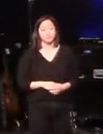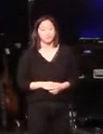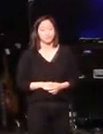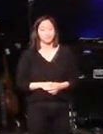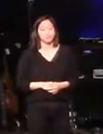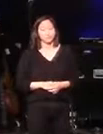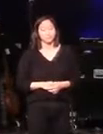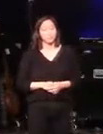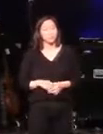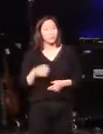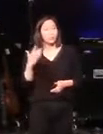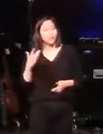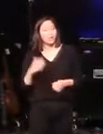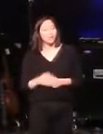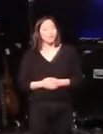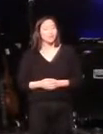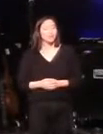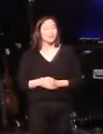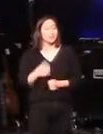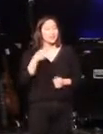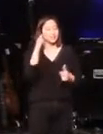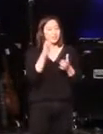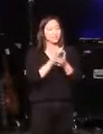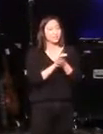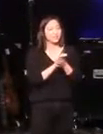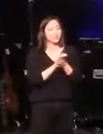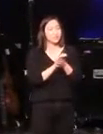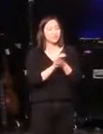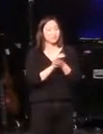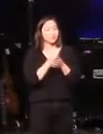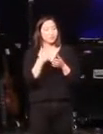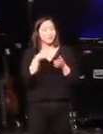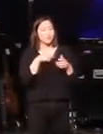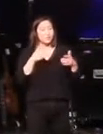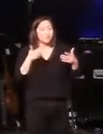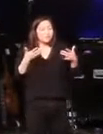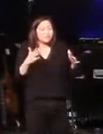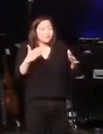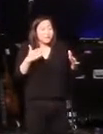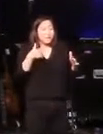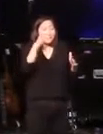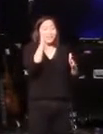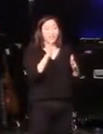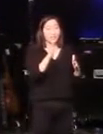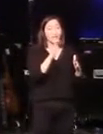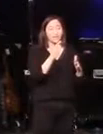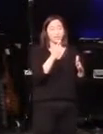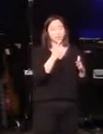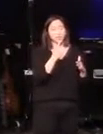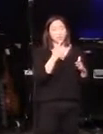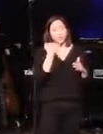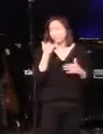Because I believe that we have a God that says, if you'll trust me and be about my kingdom, I know how to take care of you.